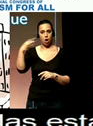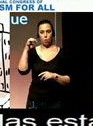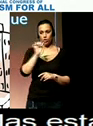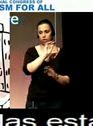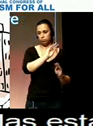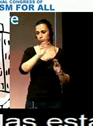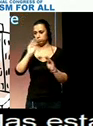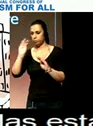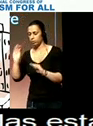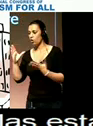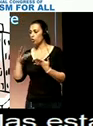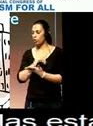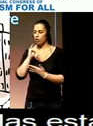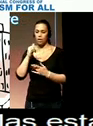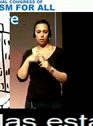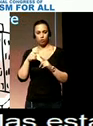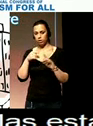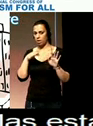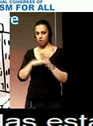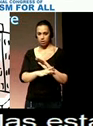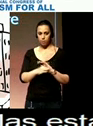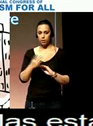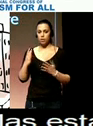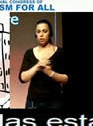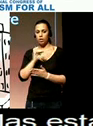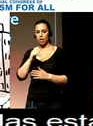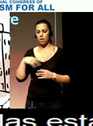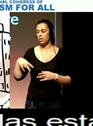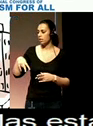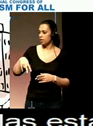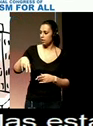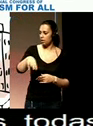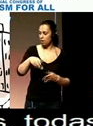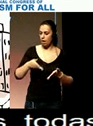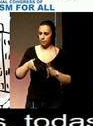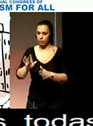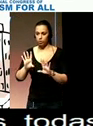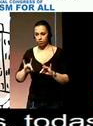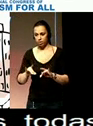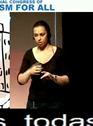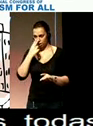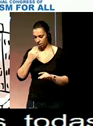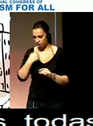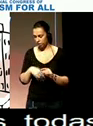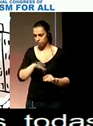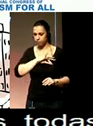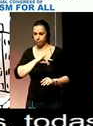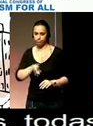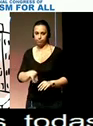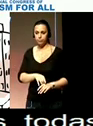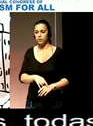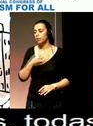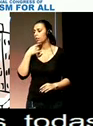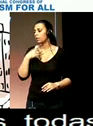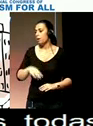improvements include tactile routes with color contrast on all platforms and approaches, and tactile markings at the platform edge.